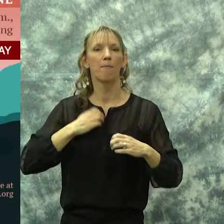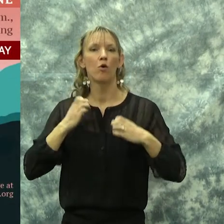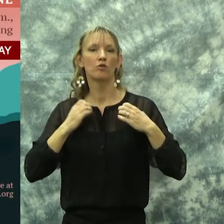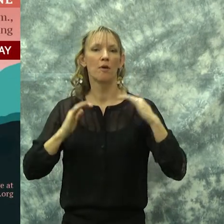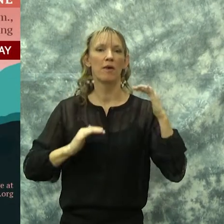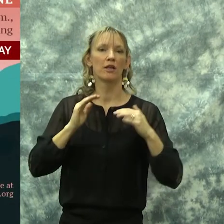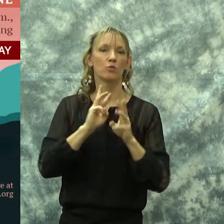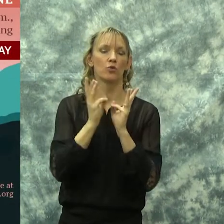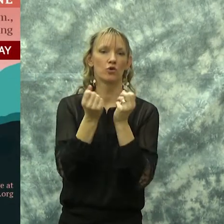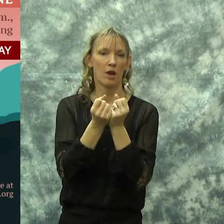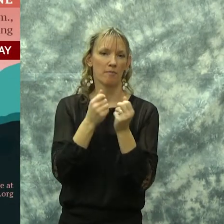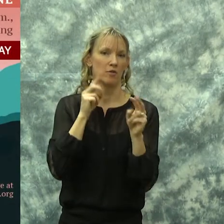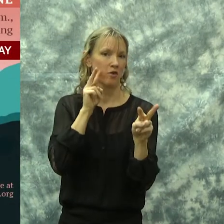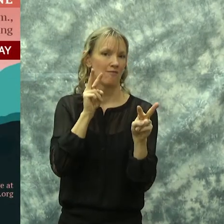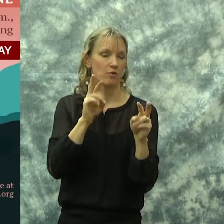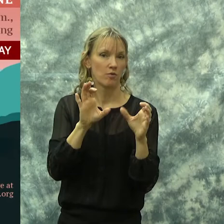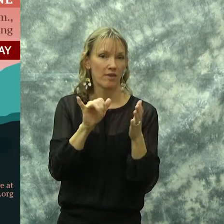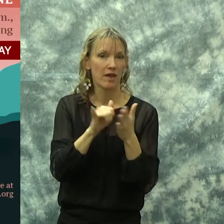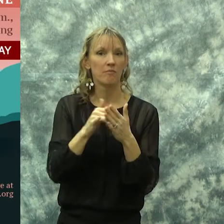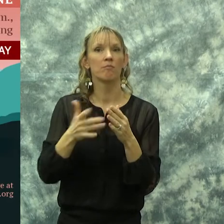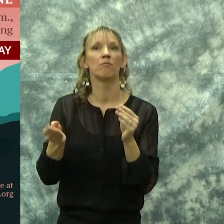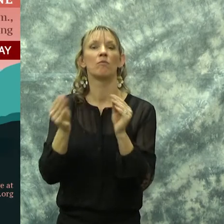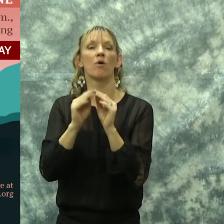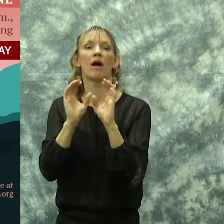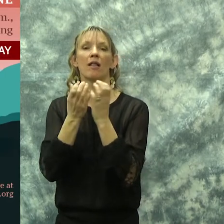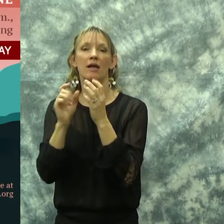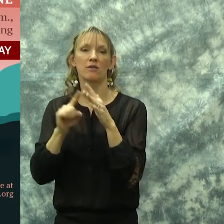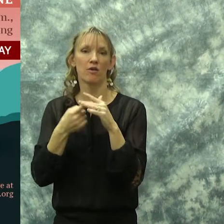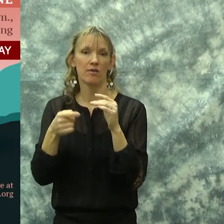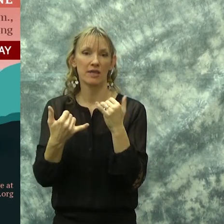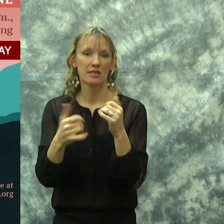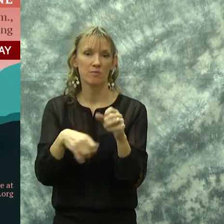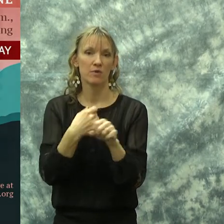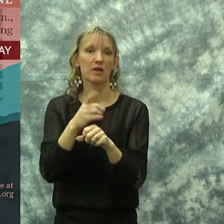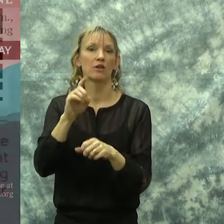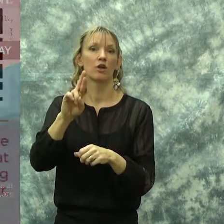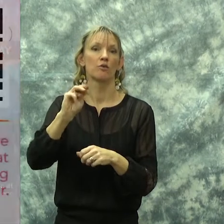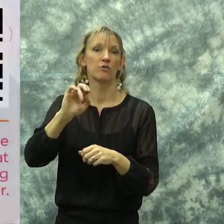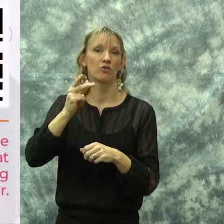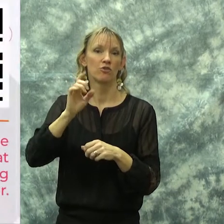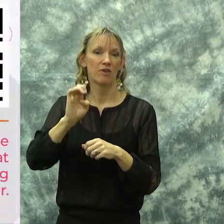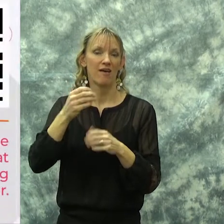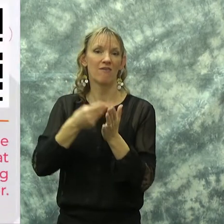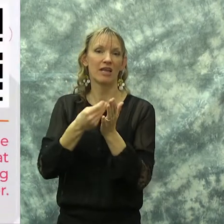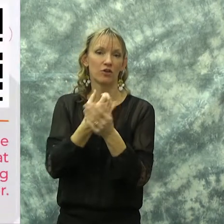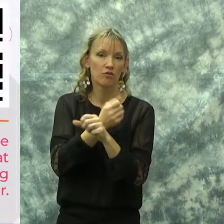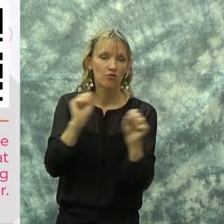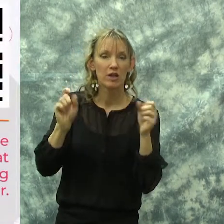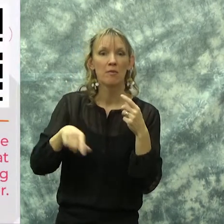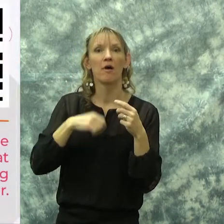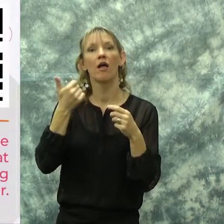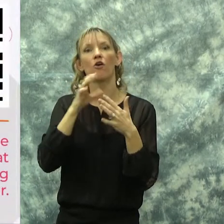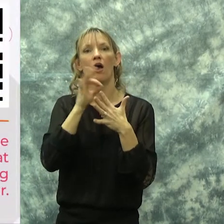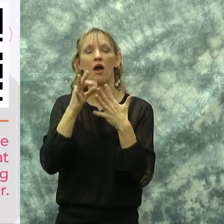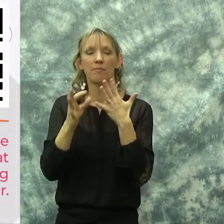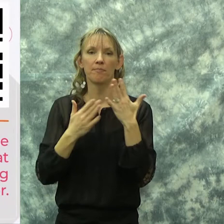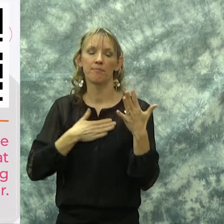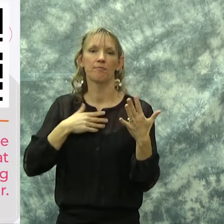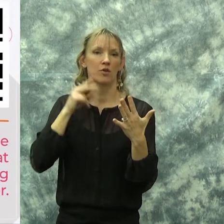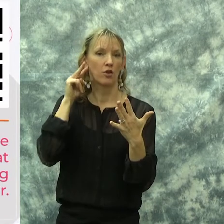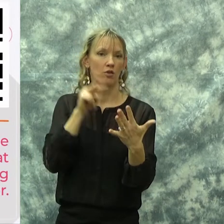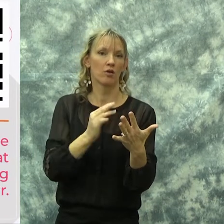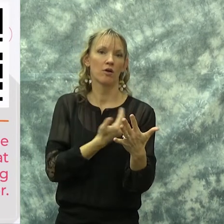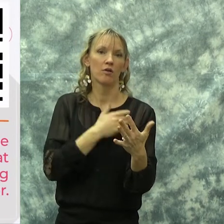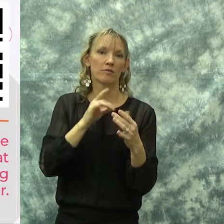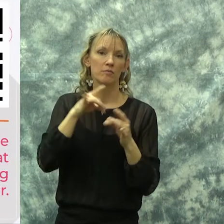Looking forward to doing that. Again, even more classes begin this week. Dr. Michelle's Financial Freedom. So many other options. Please check out